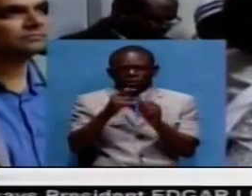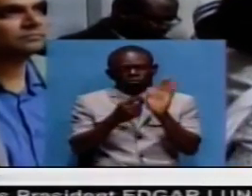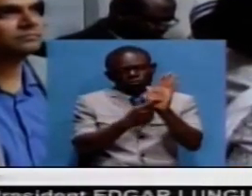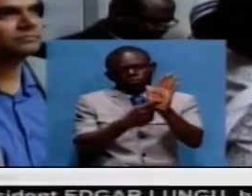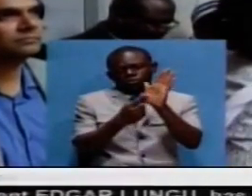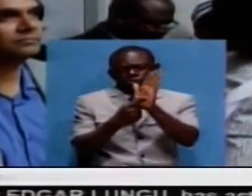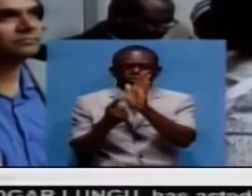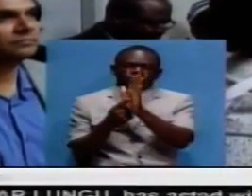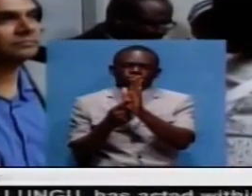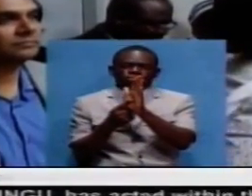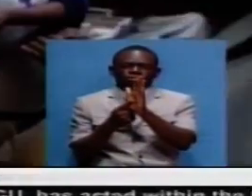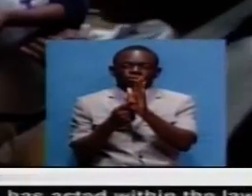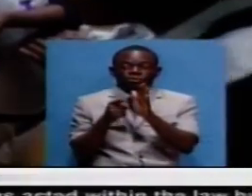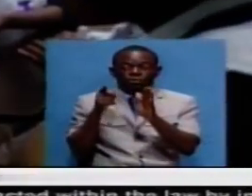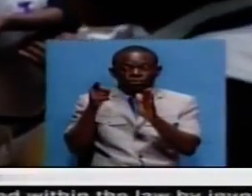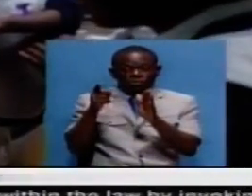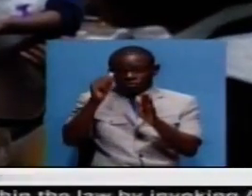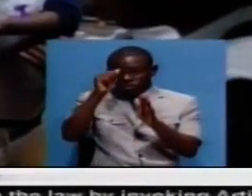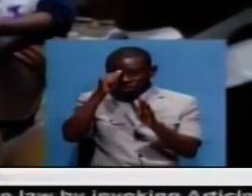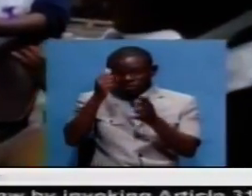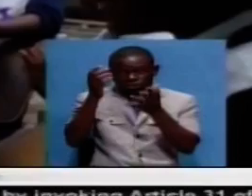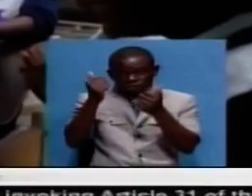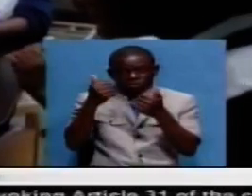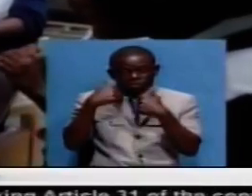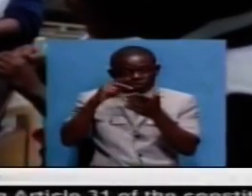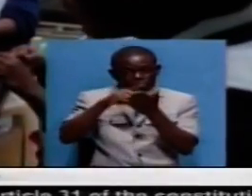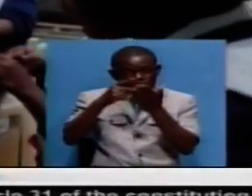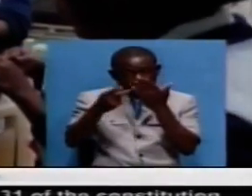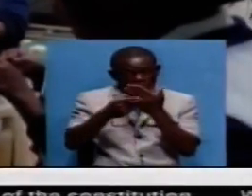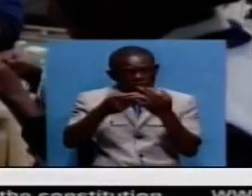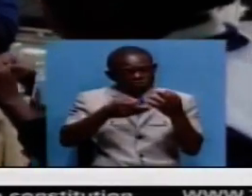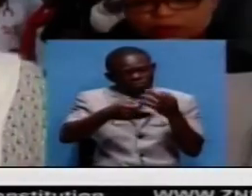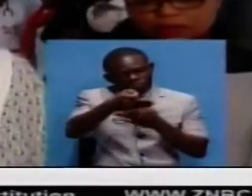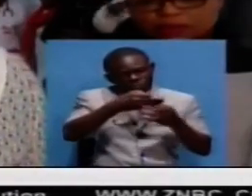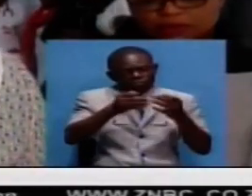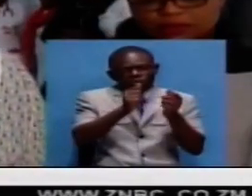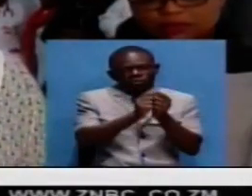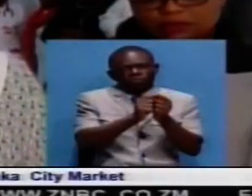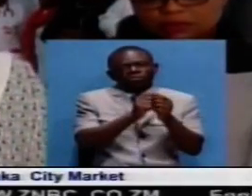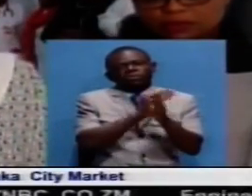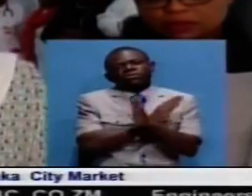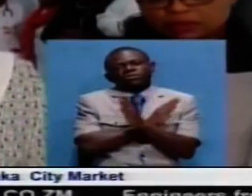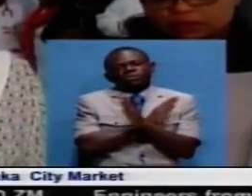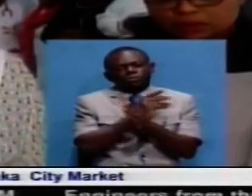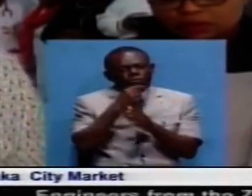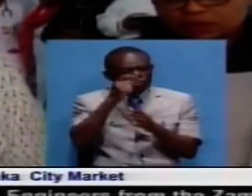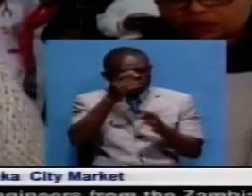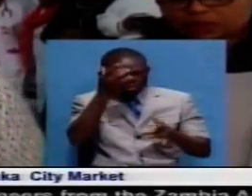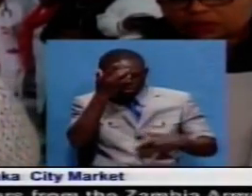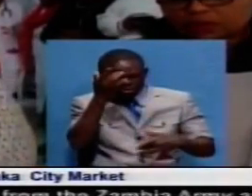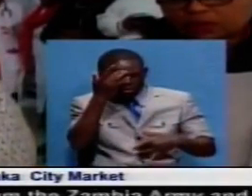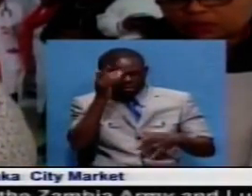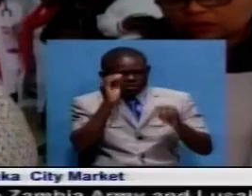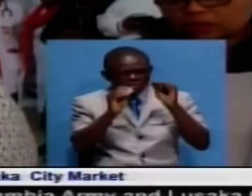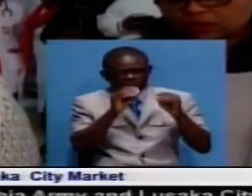have an exchange program that will benefit those in need of medical attention. Yashoda from the outset did